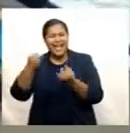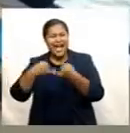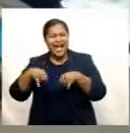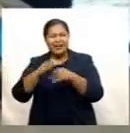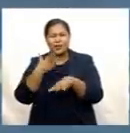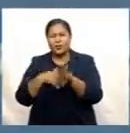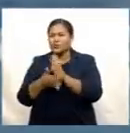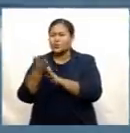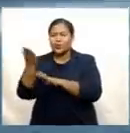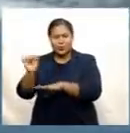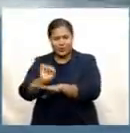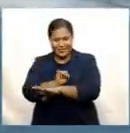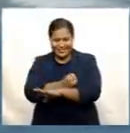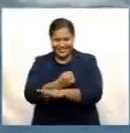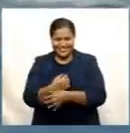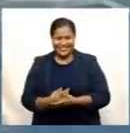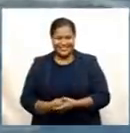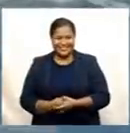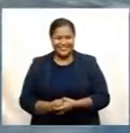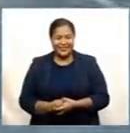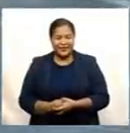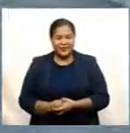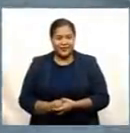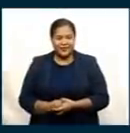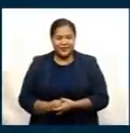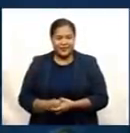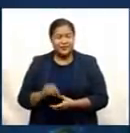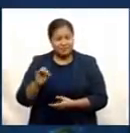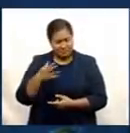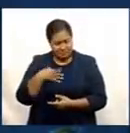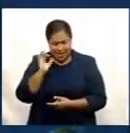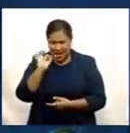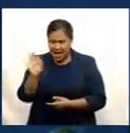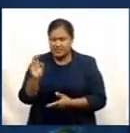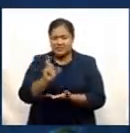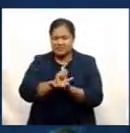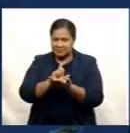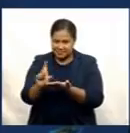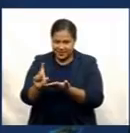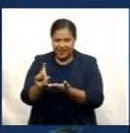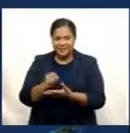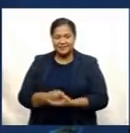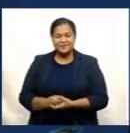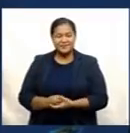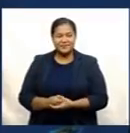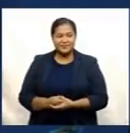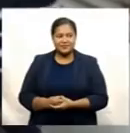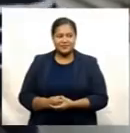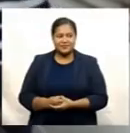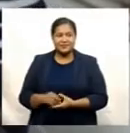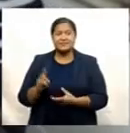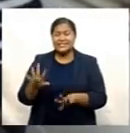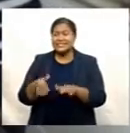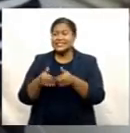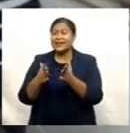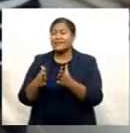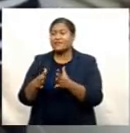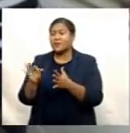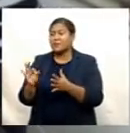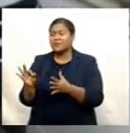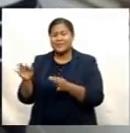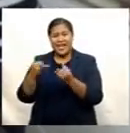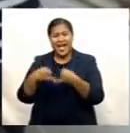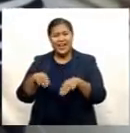out to sea. We sent and asked for clarification. Then it started off the maritime islands